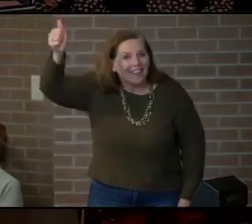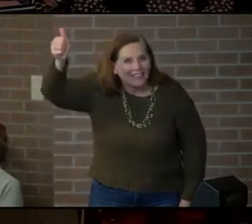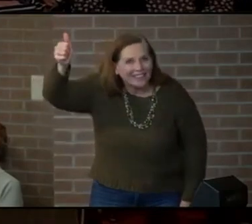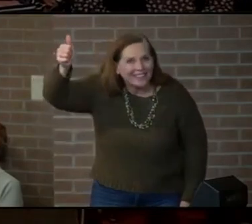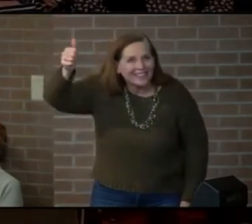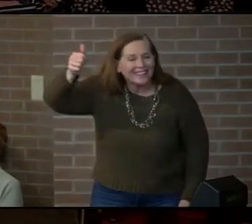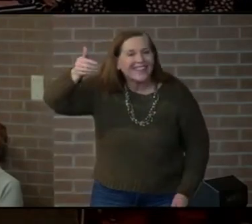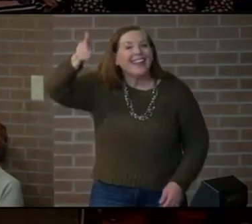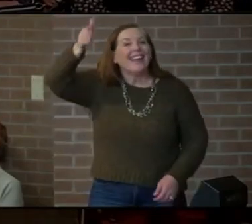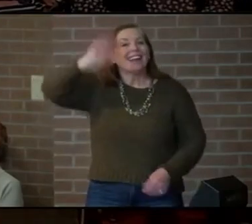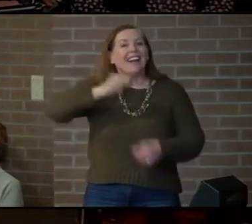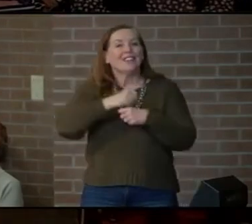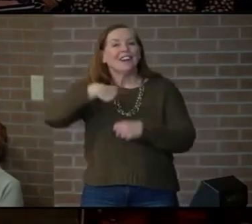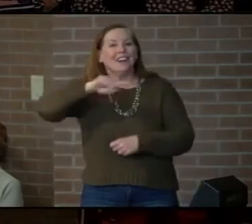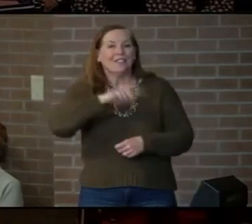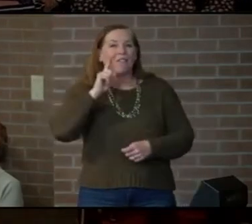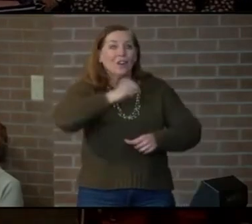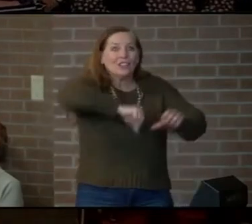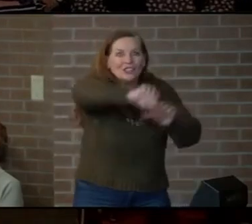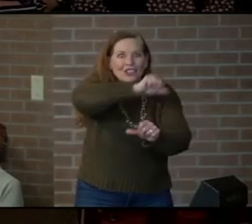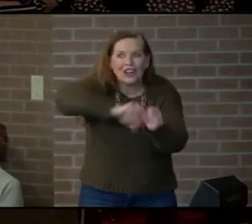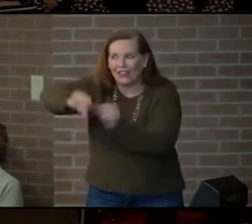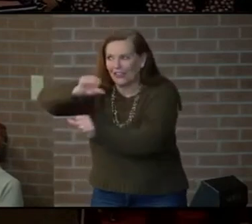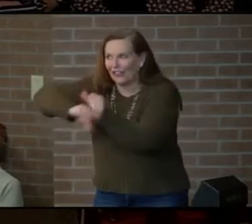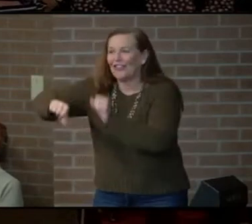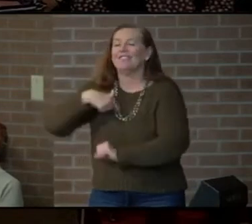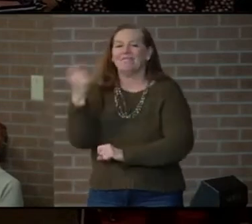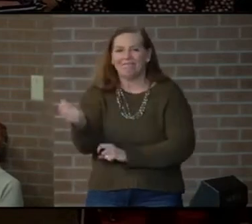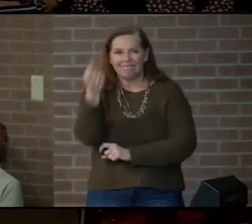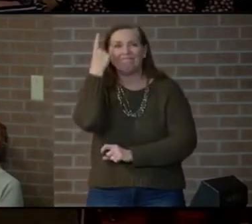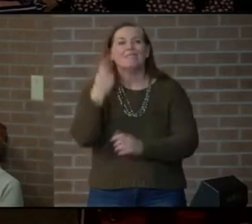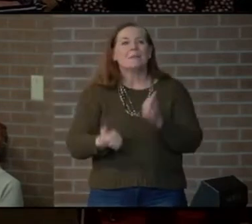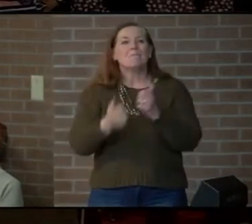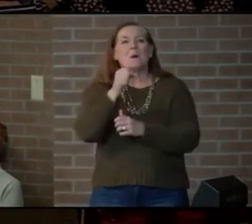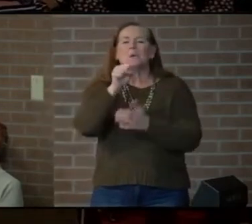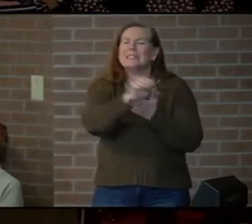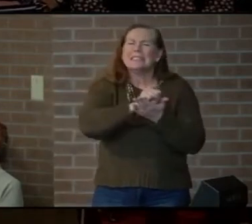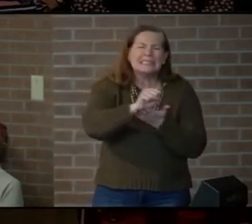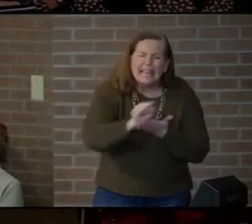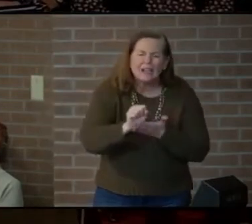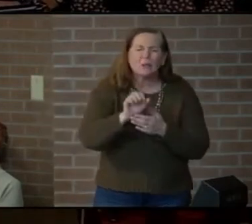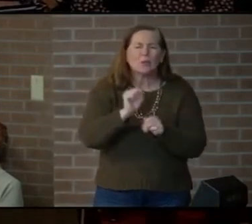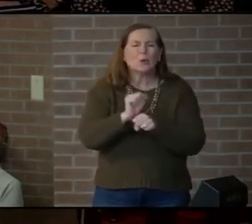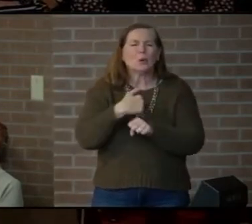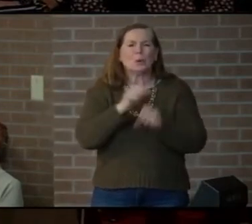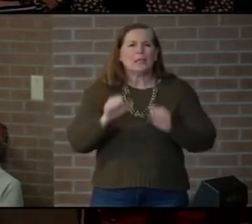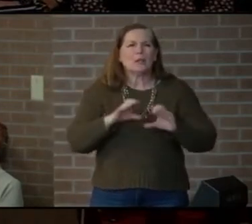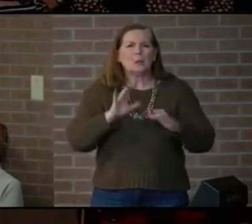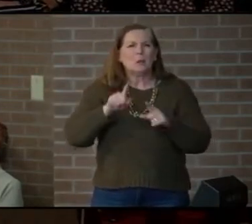God created us for each other, we understand that the most sacred work that we can do as followers of